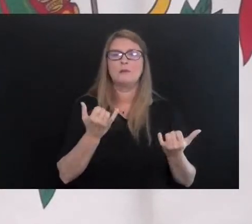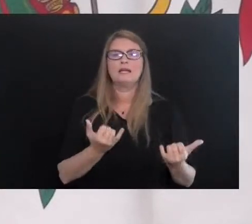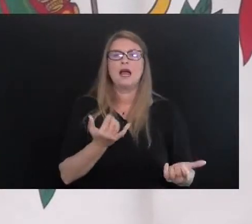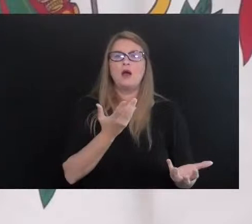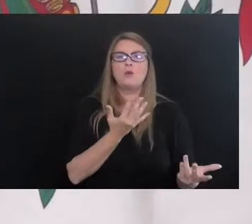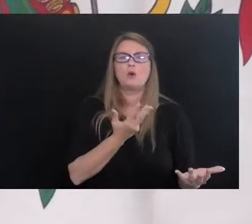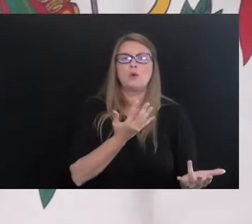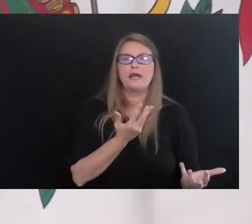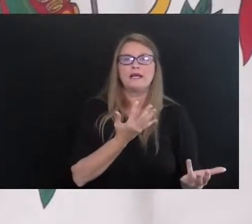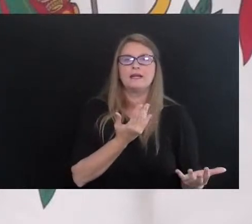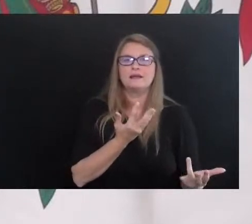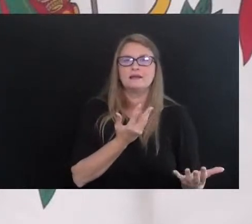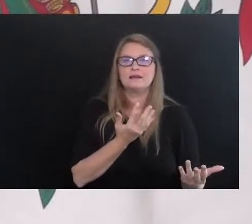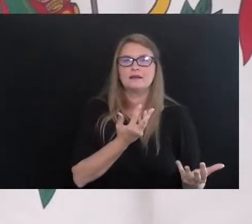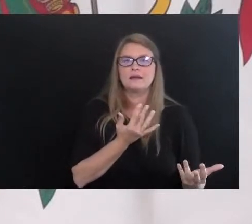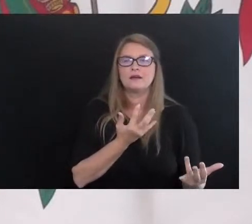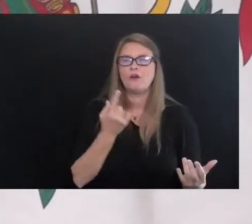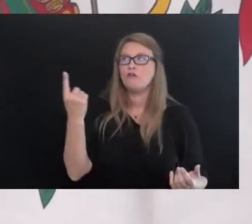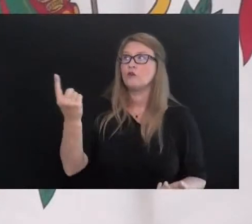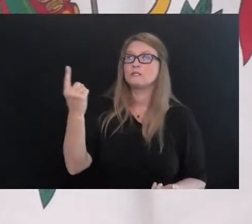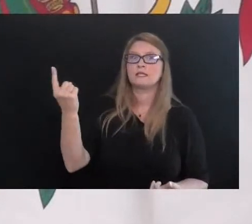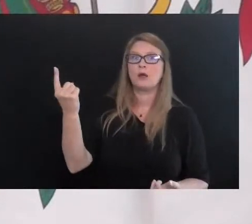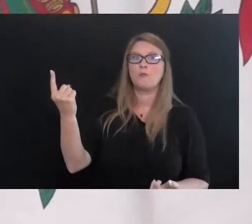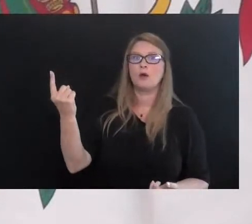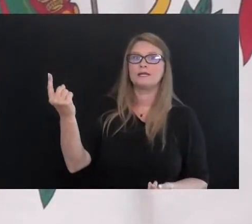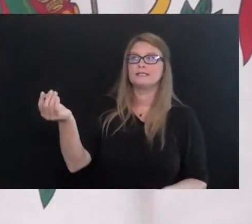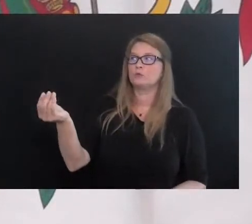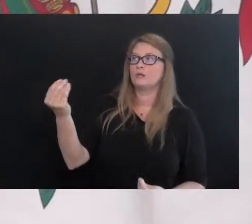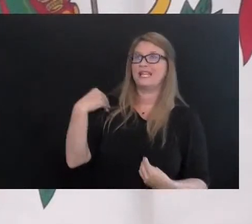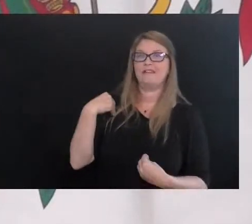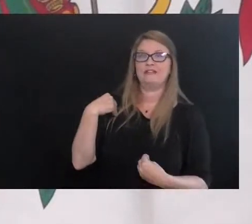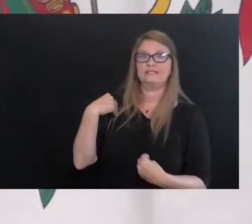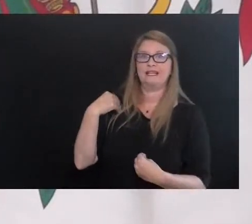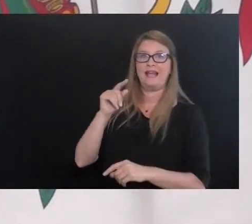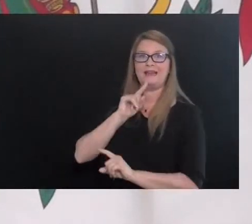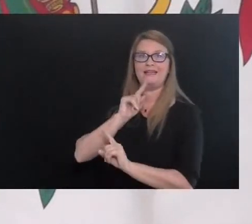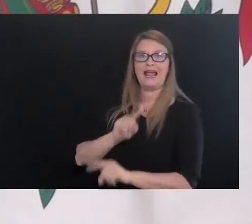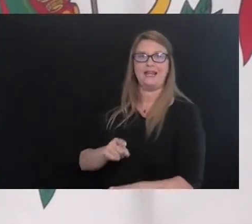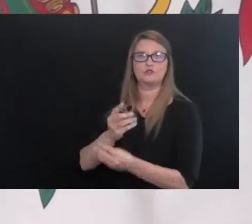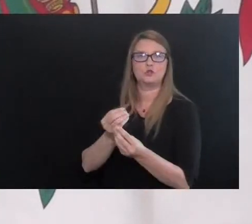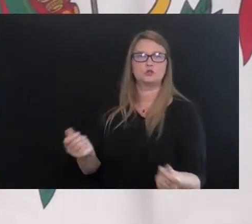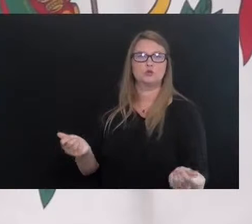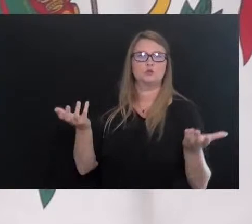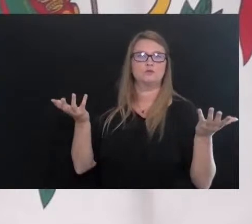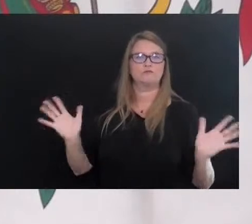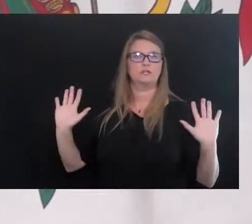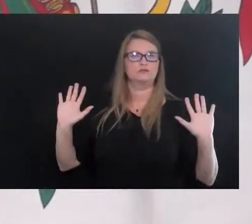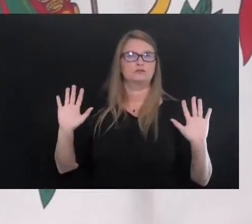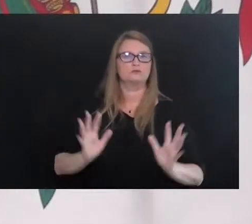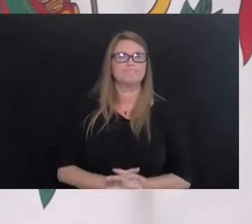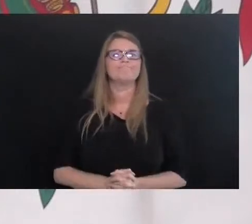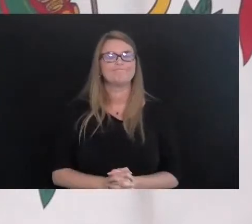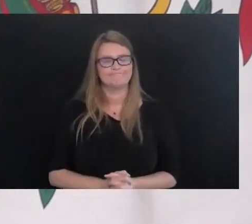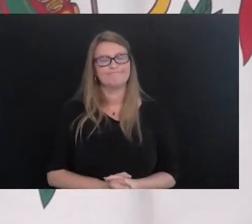waiting for someone to really give us the answer and the solution. Now, through